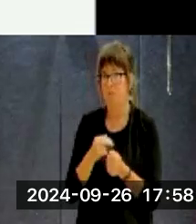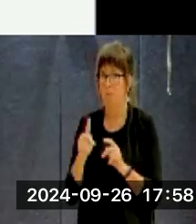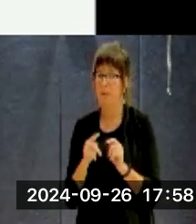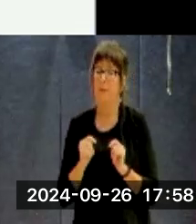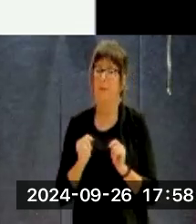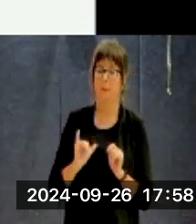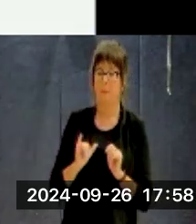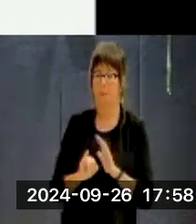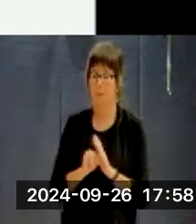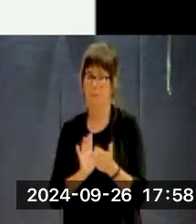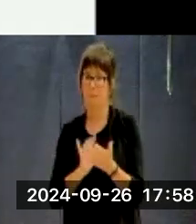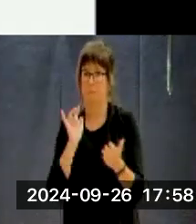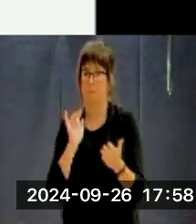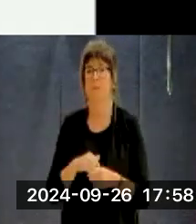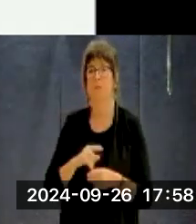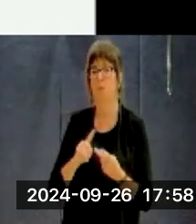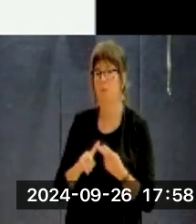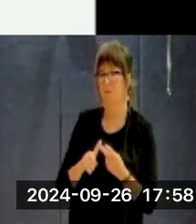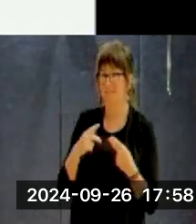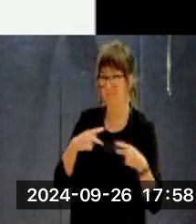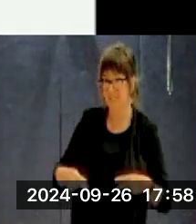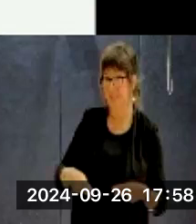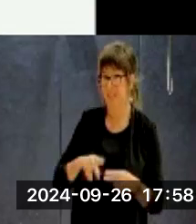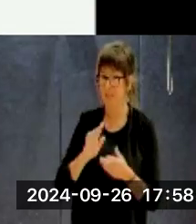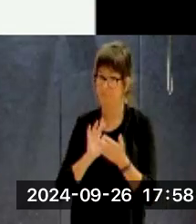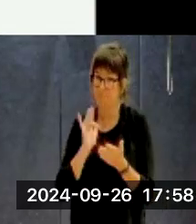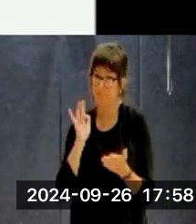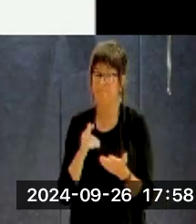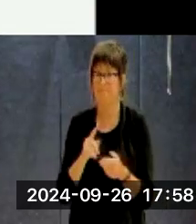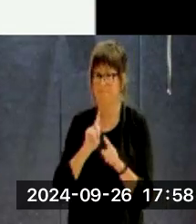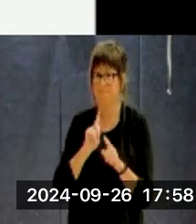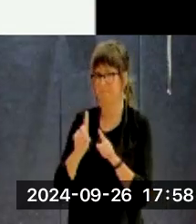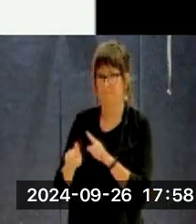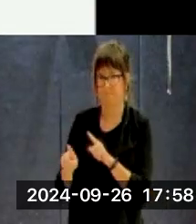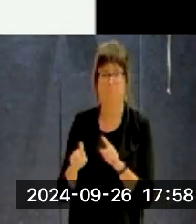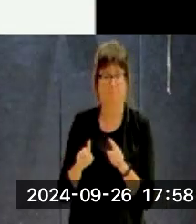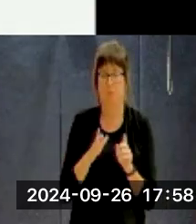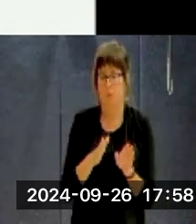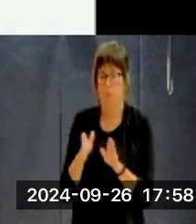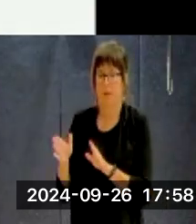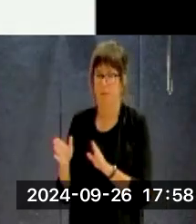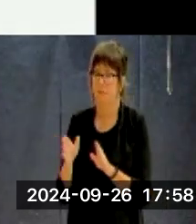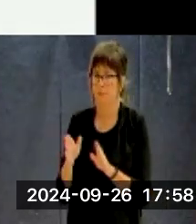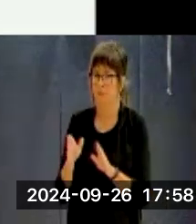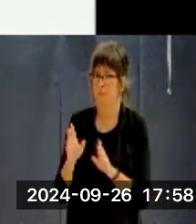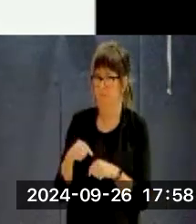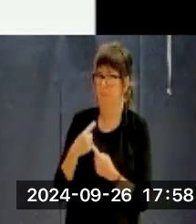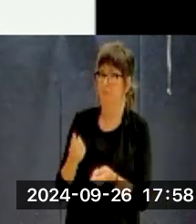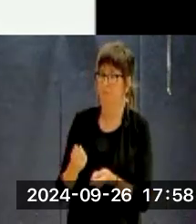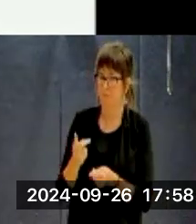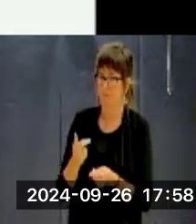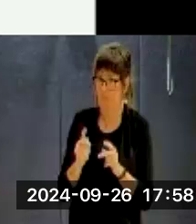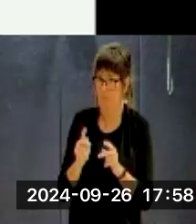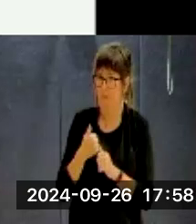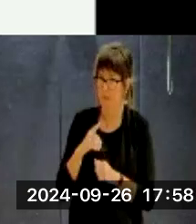it's physically. There are all different types of ways that disabled people have been taken advantage of